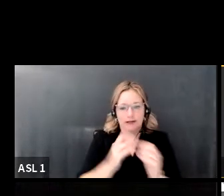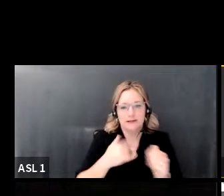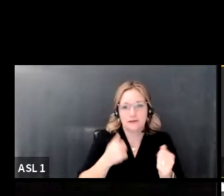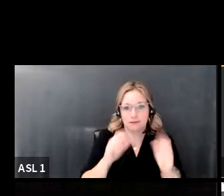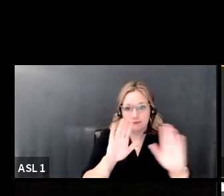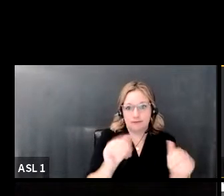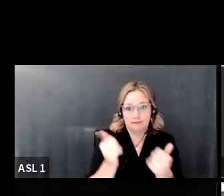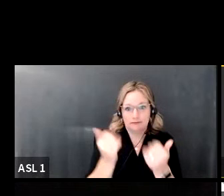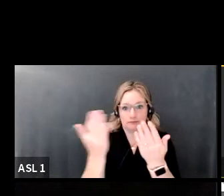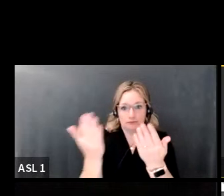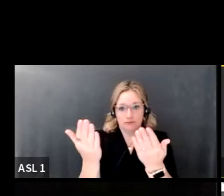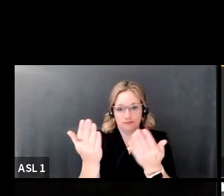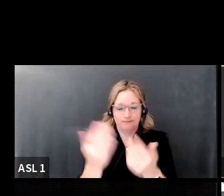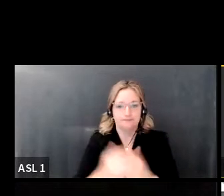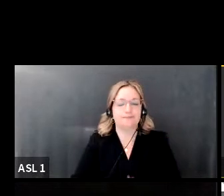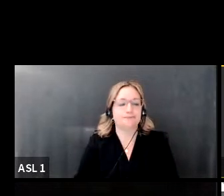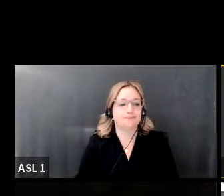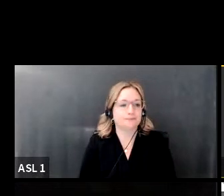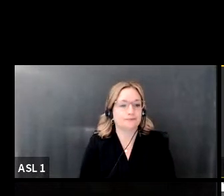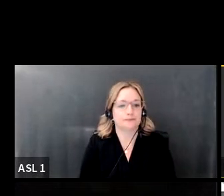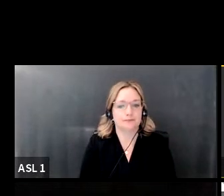so that's my motion